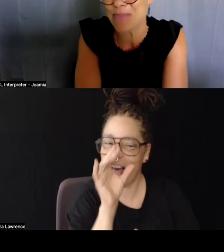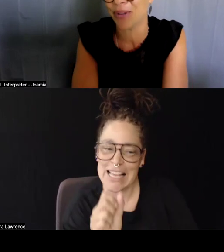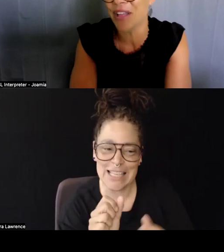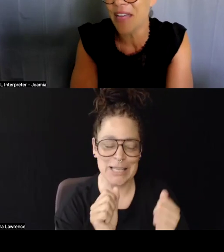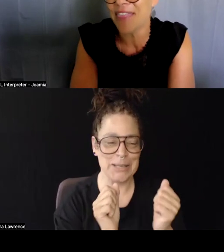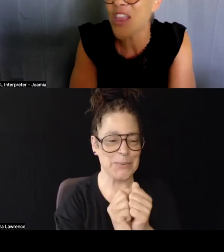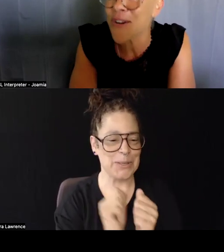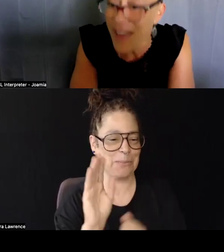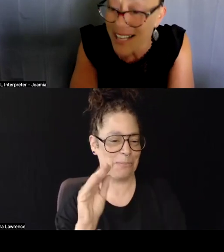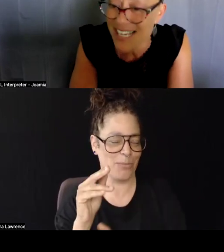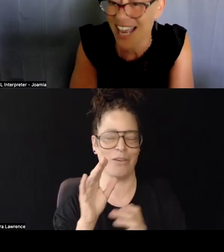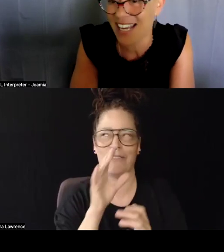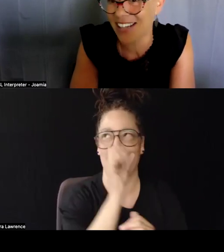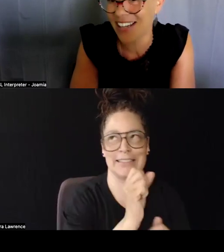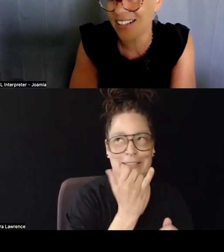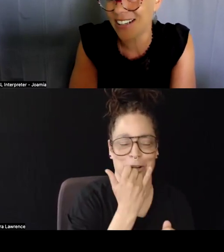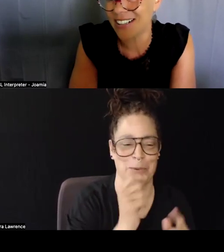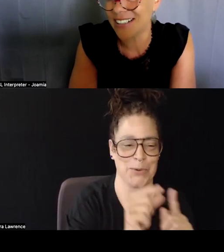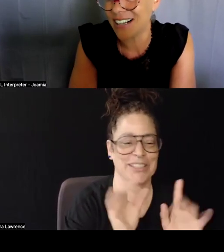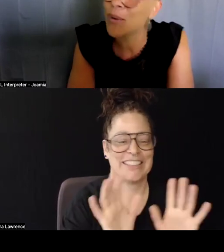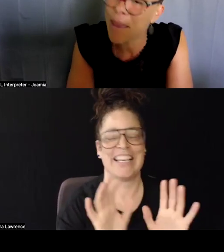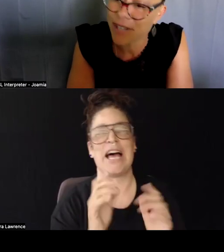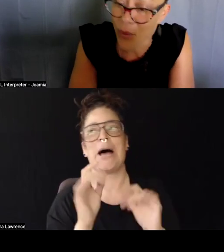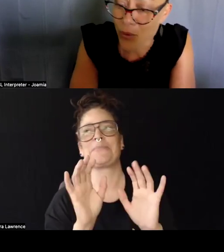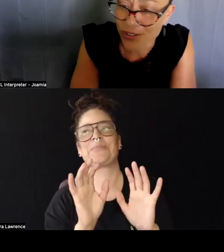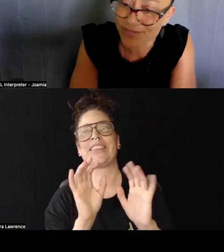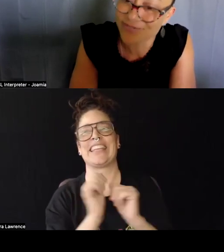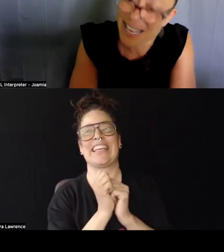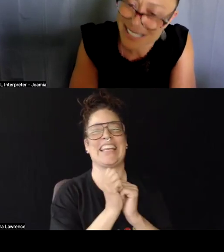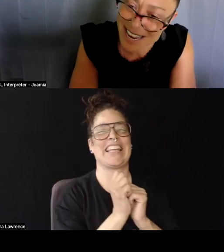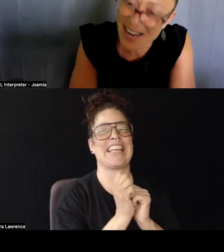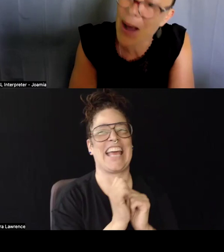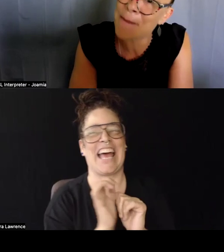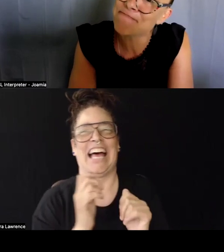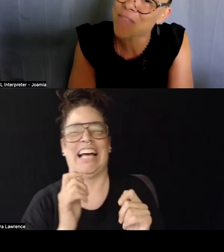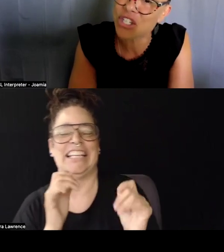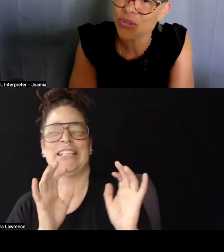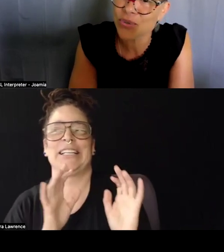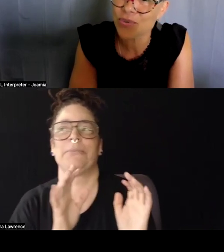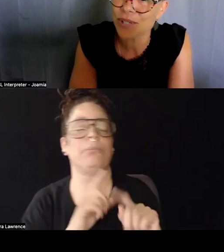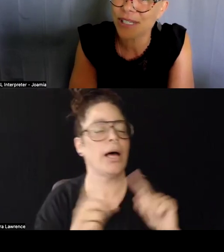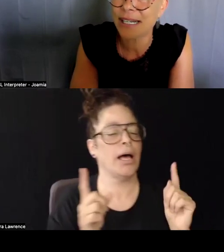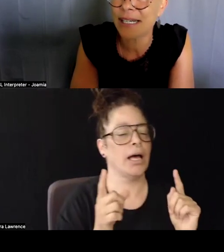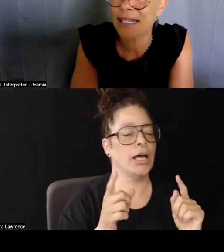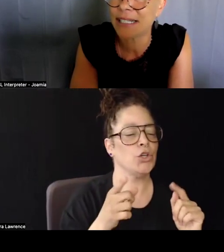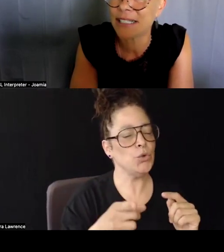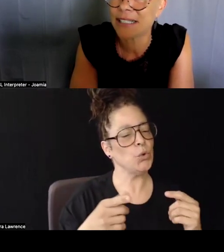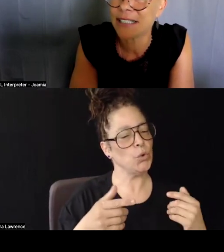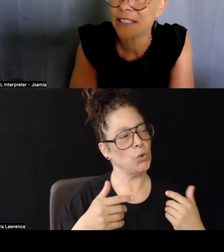Black people, that you're fascinated. Well, maybe not the word fascinated,